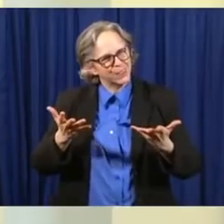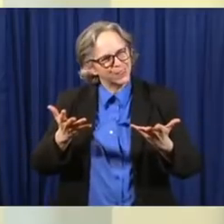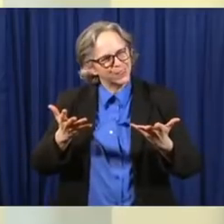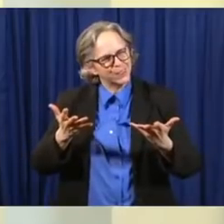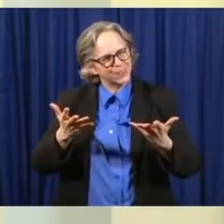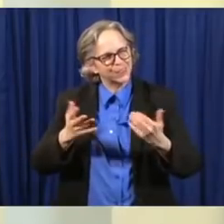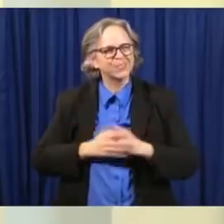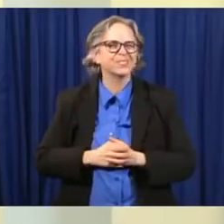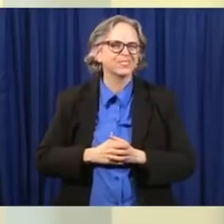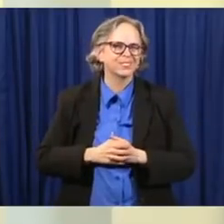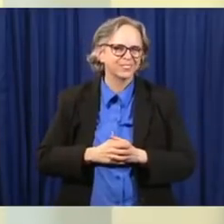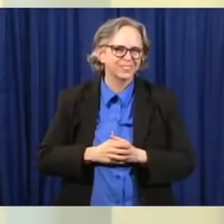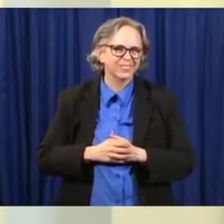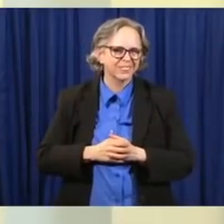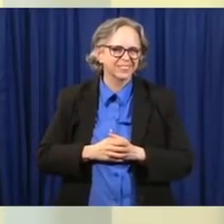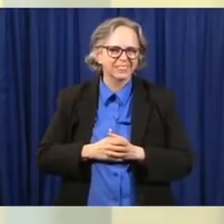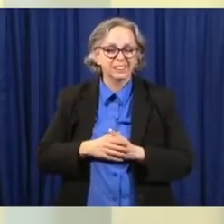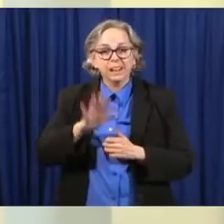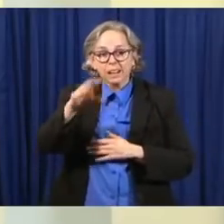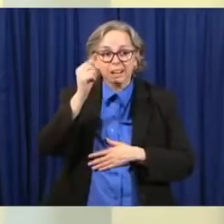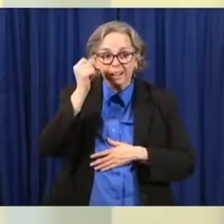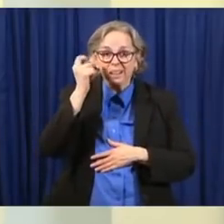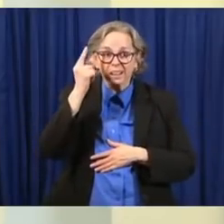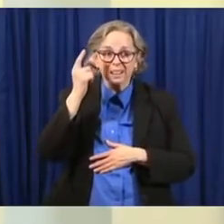So some of these cases, and we heard upwards of